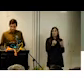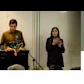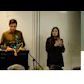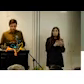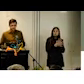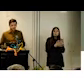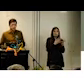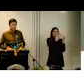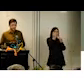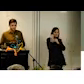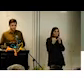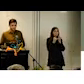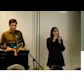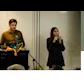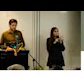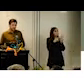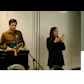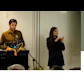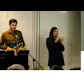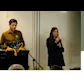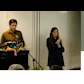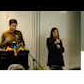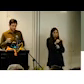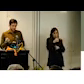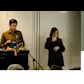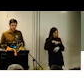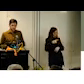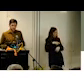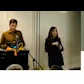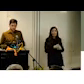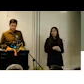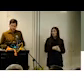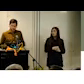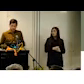as sleep spindles, which are termed because they represent